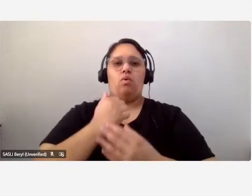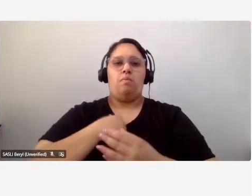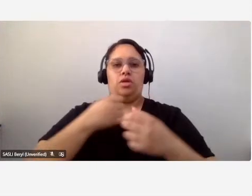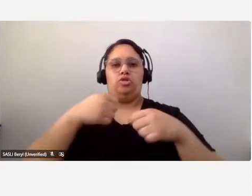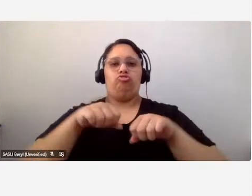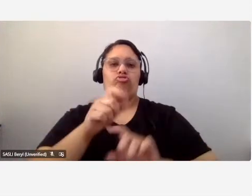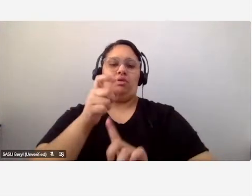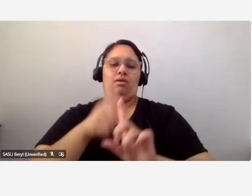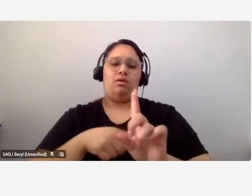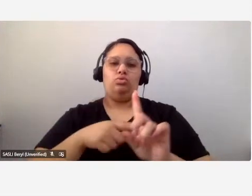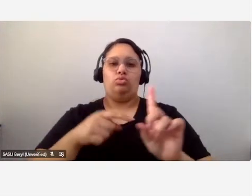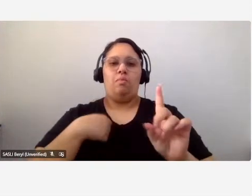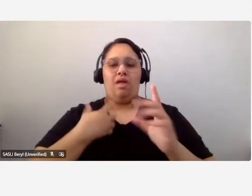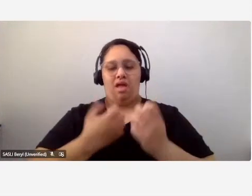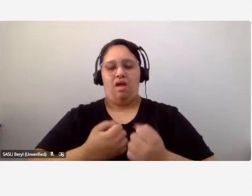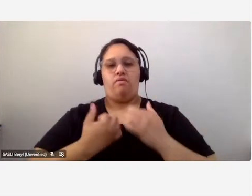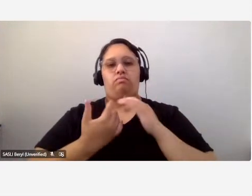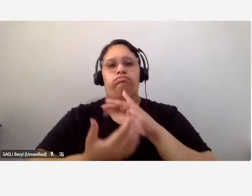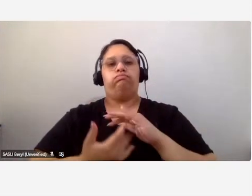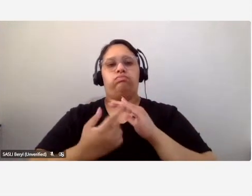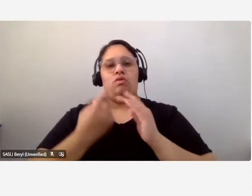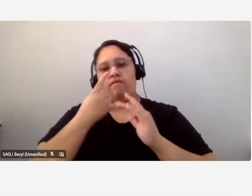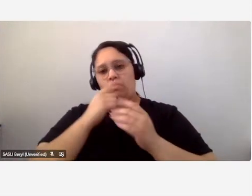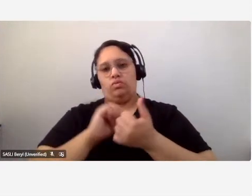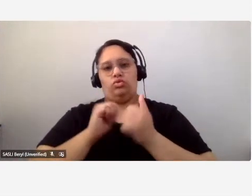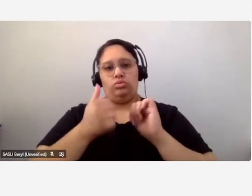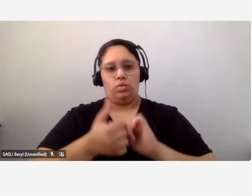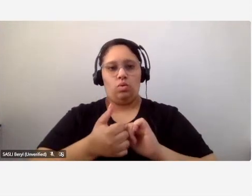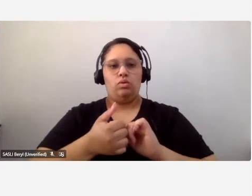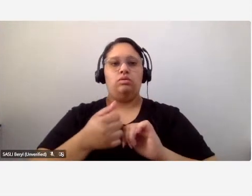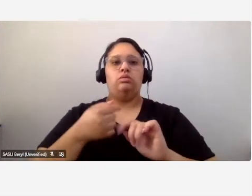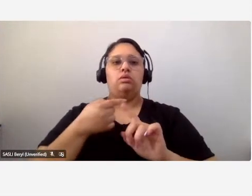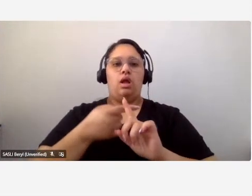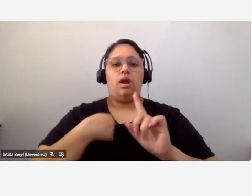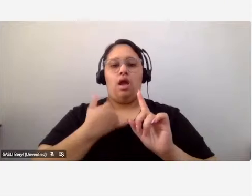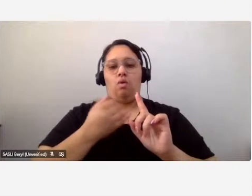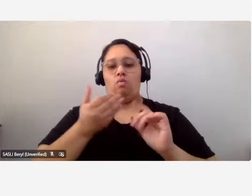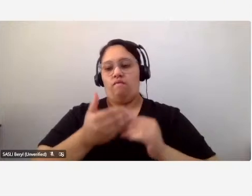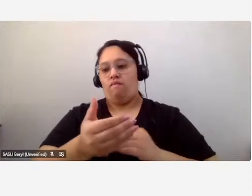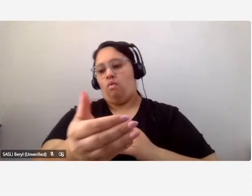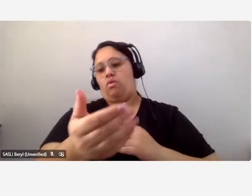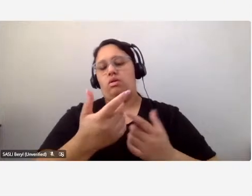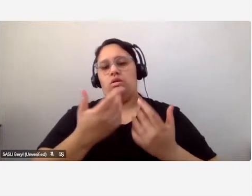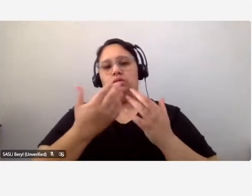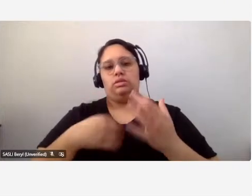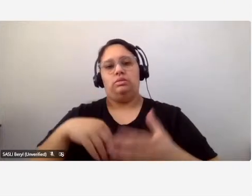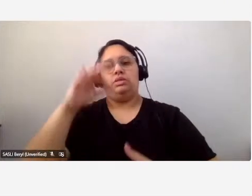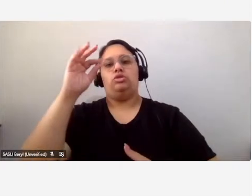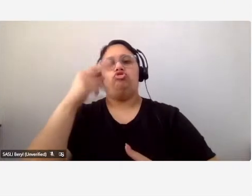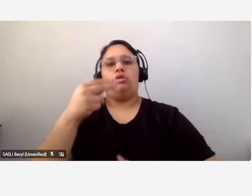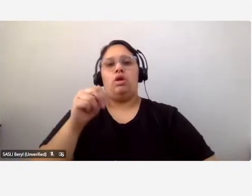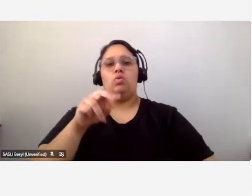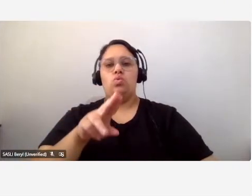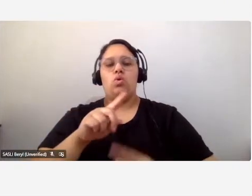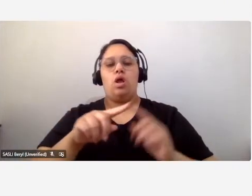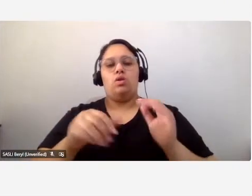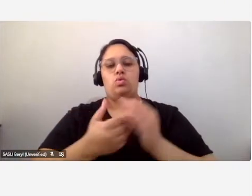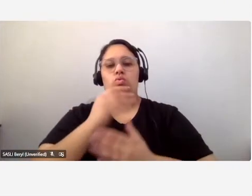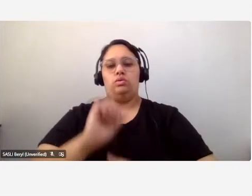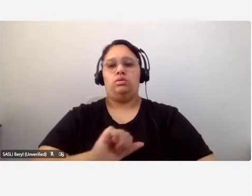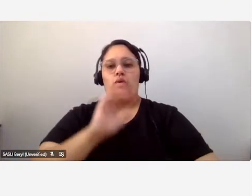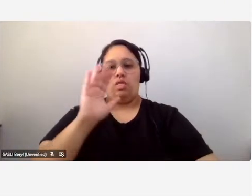chaired. So I've got a passion for sport. As we are moving forward in the spirit of the GNU and the new South